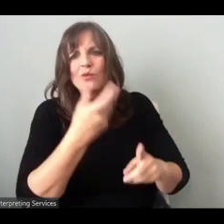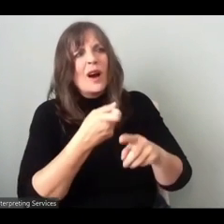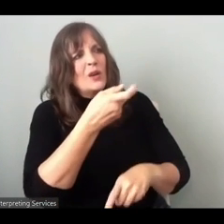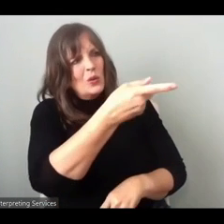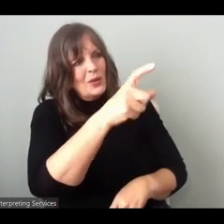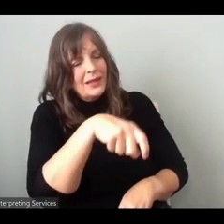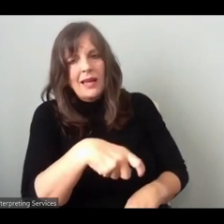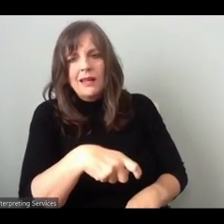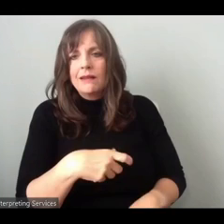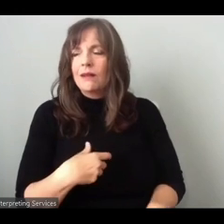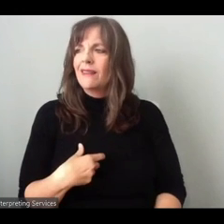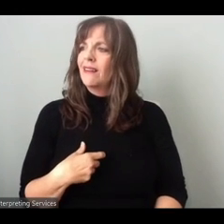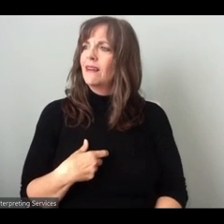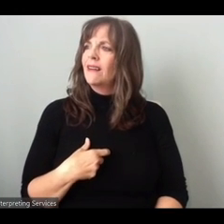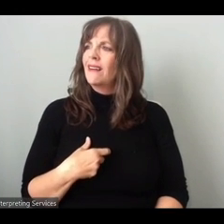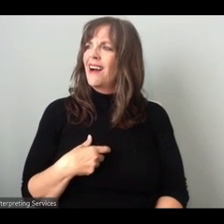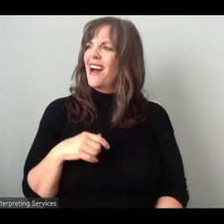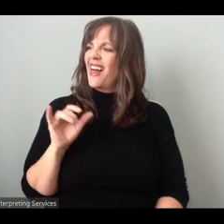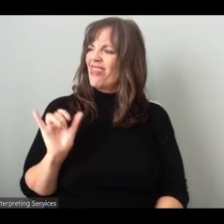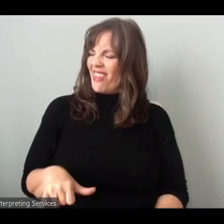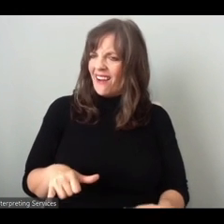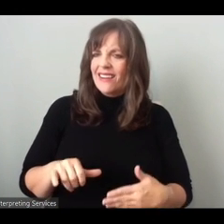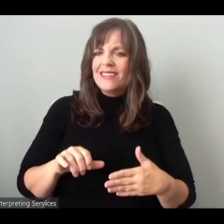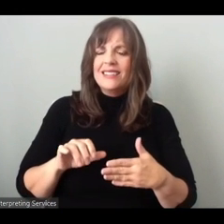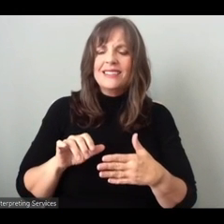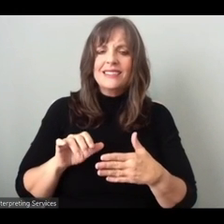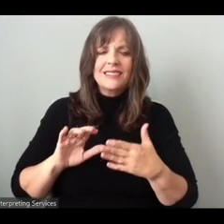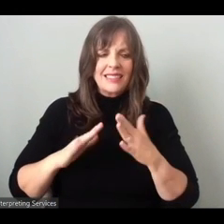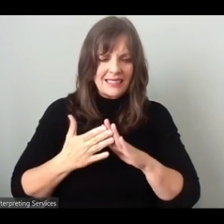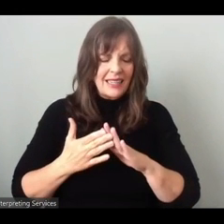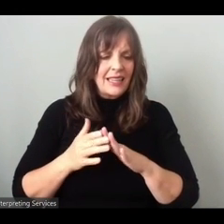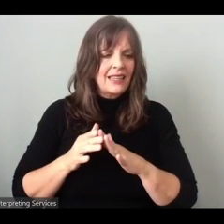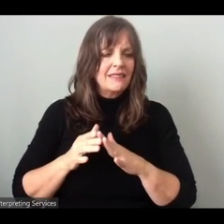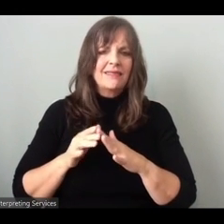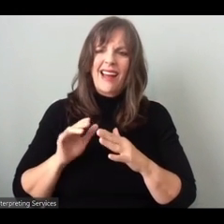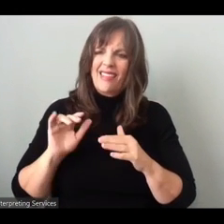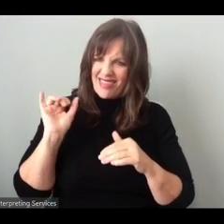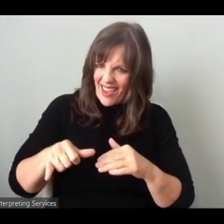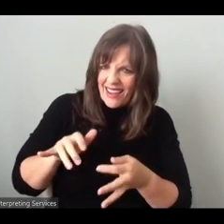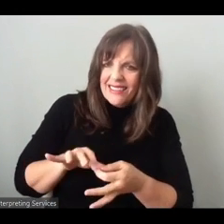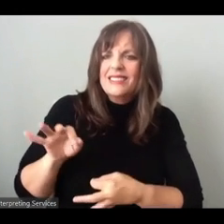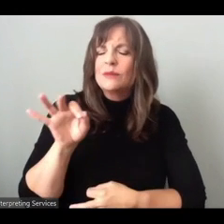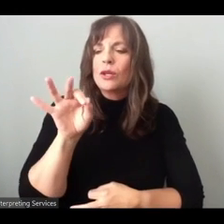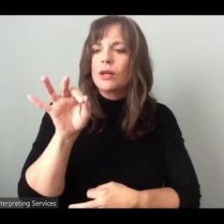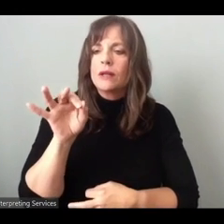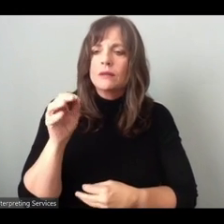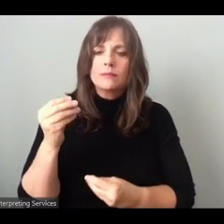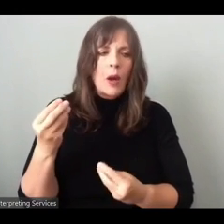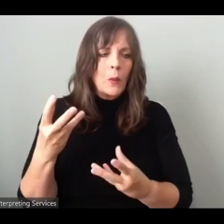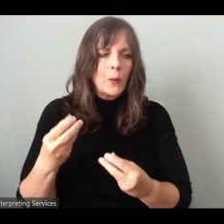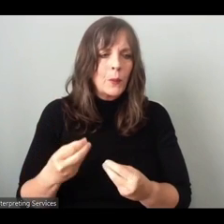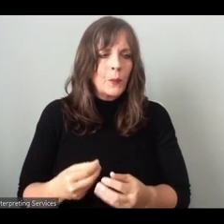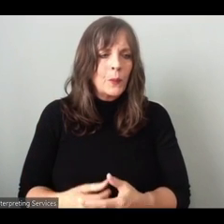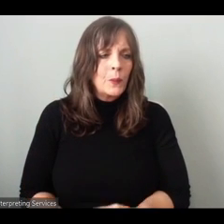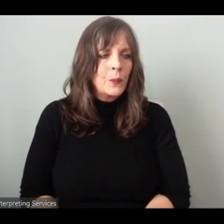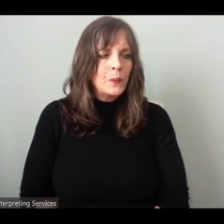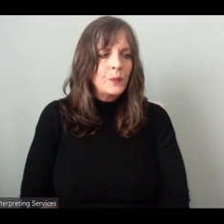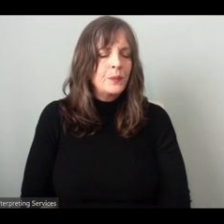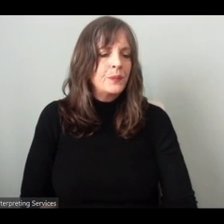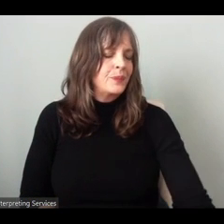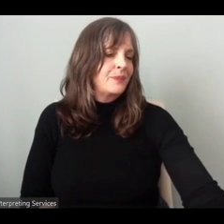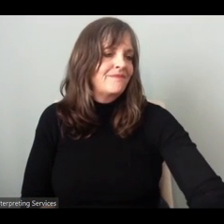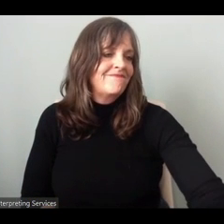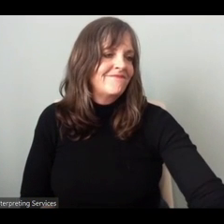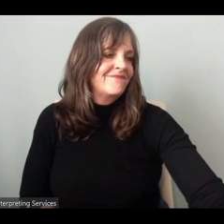That is the city and the spirit and the community that we're fighting for right now. And we are fighting for our life.